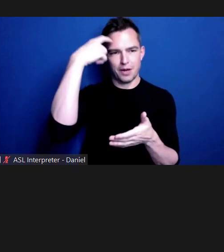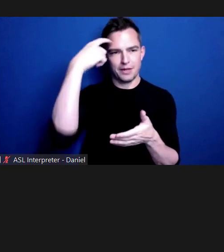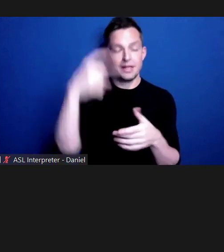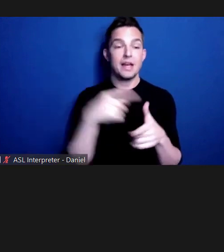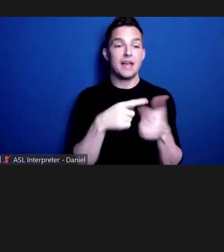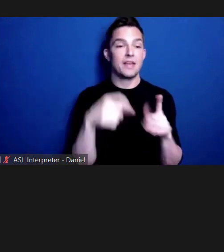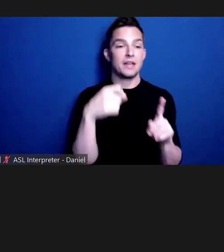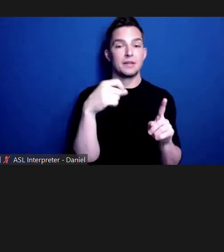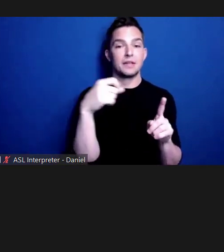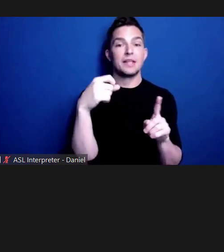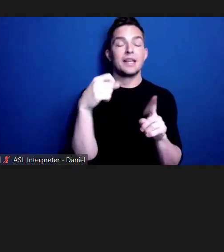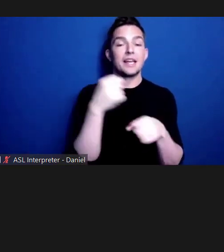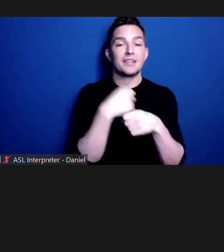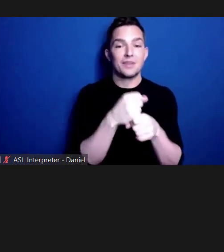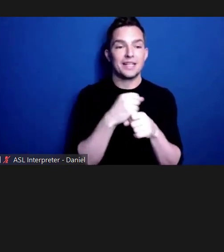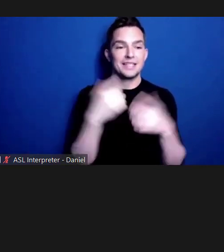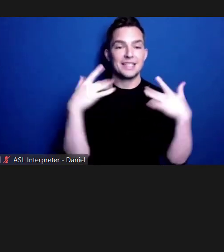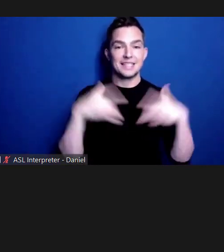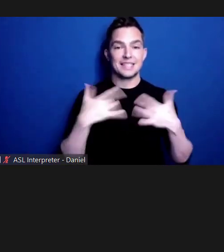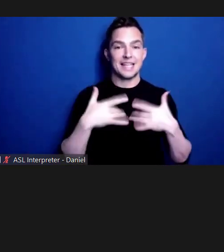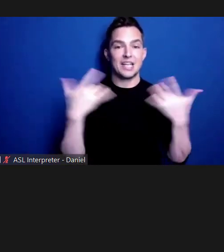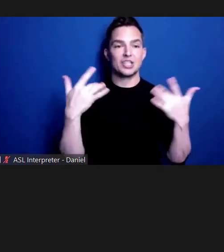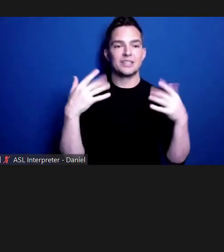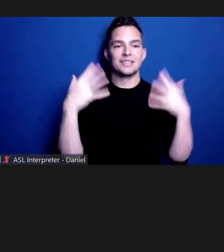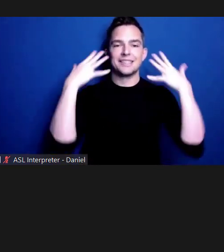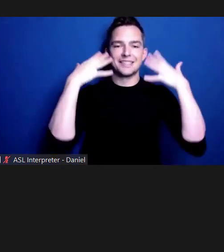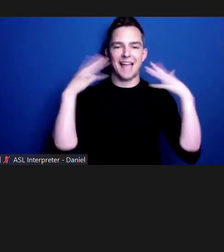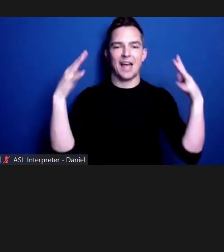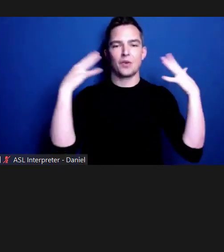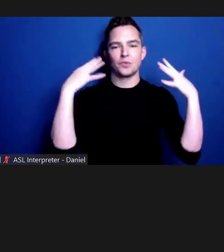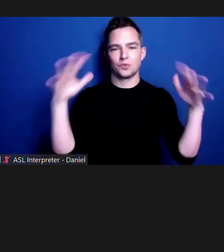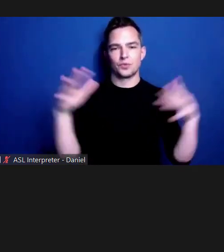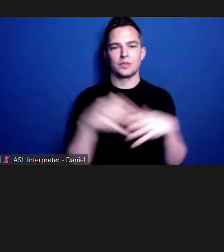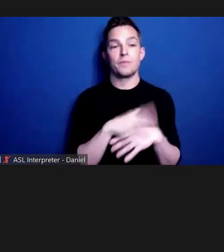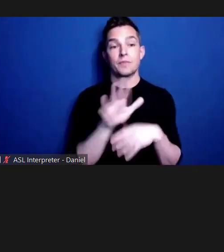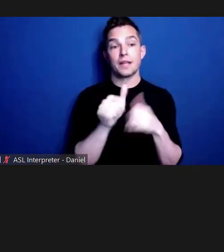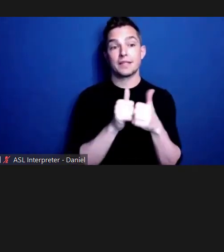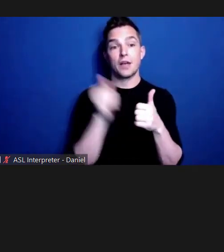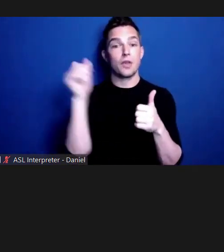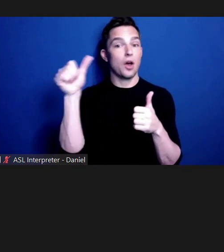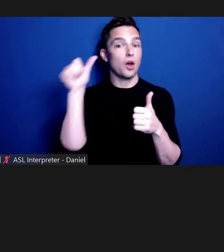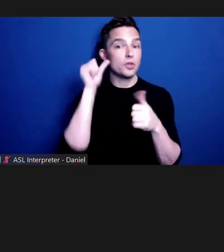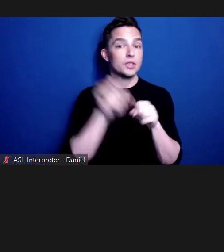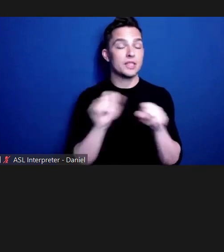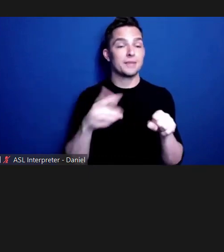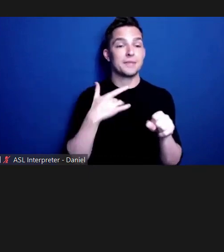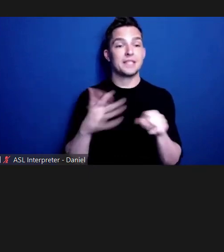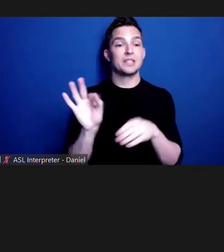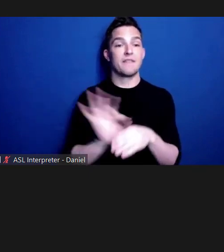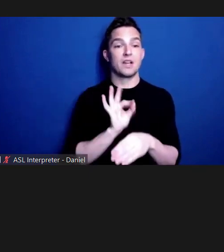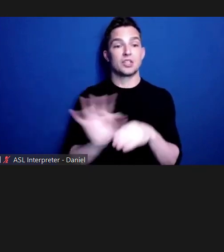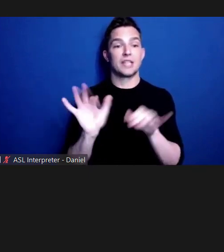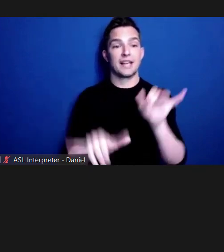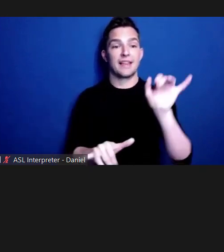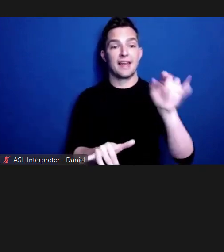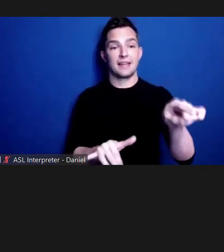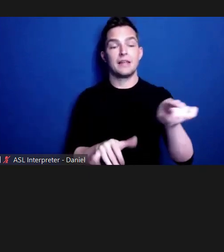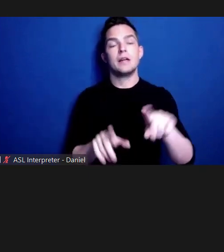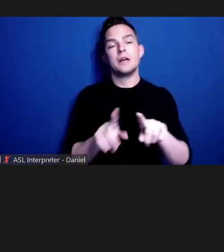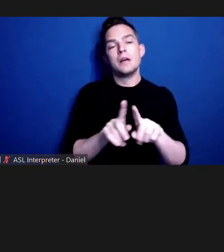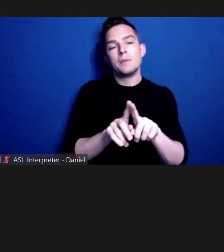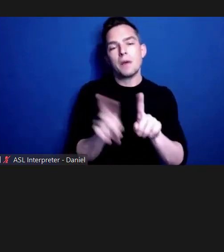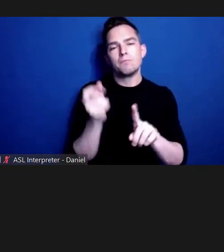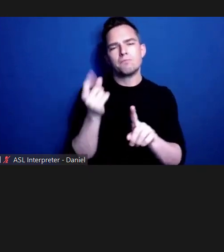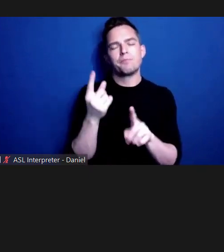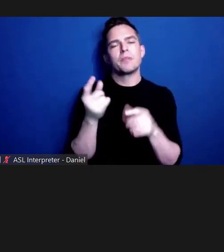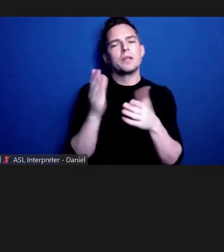we call sound. So while this is how the auditory system typically functions, there can be